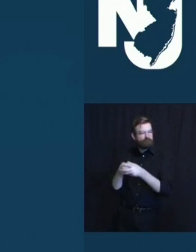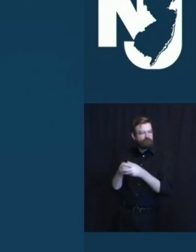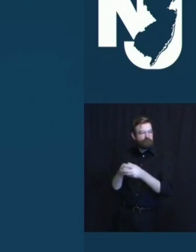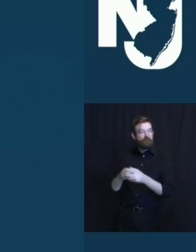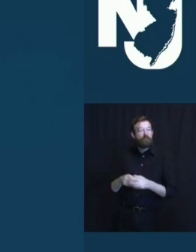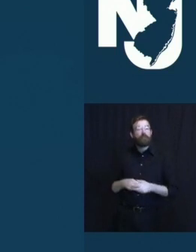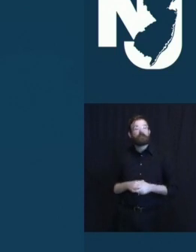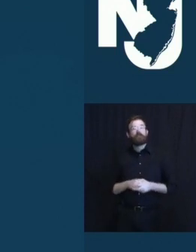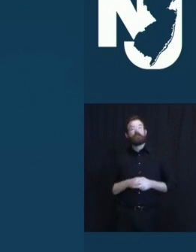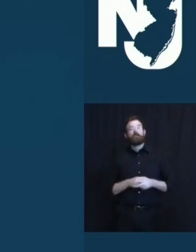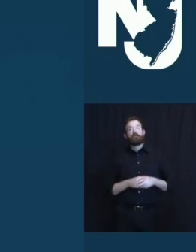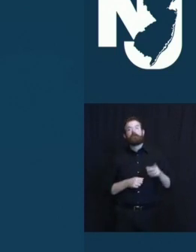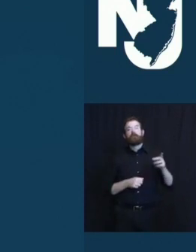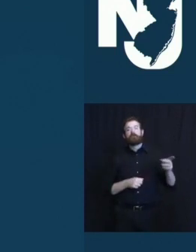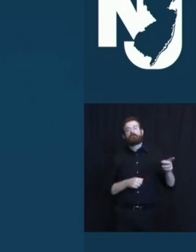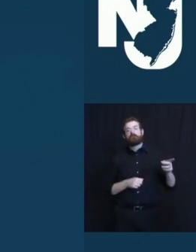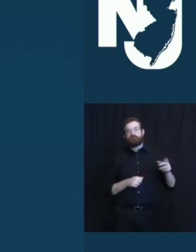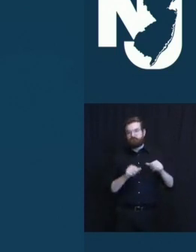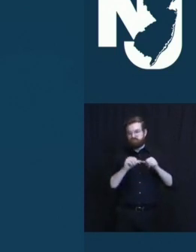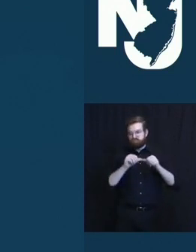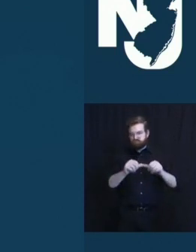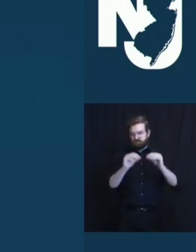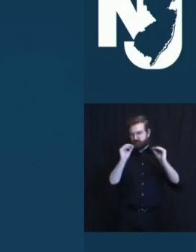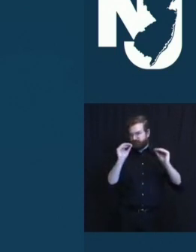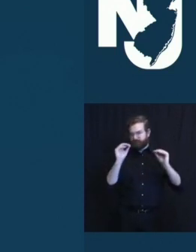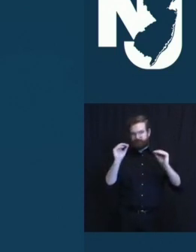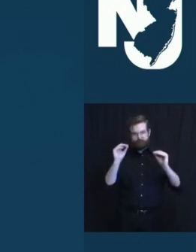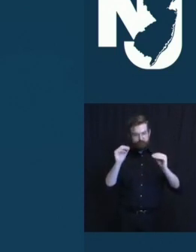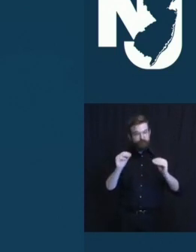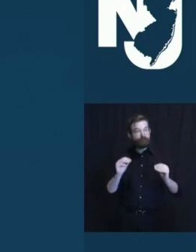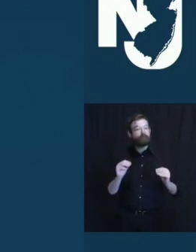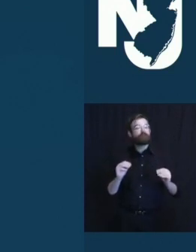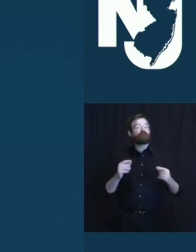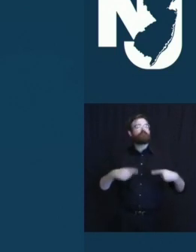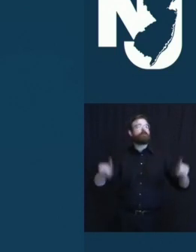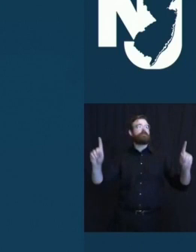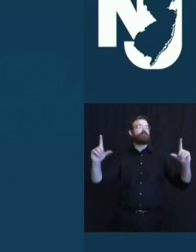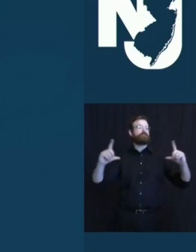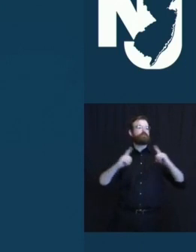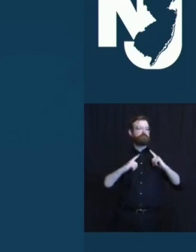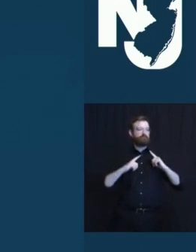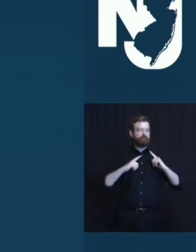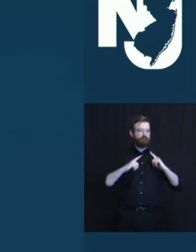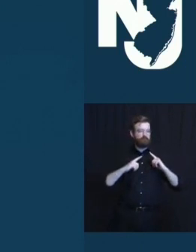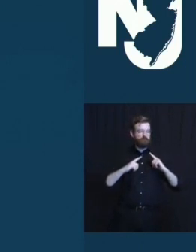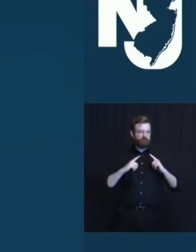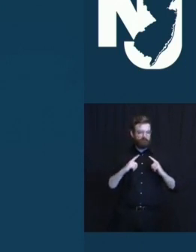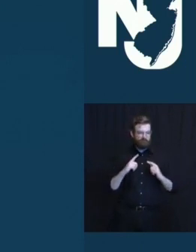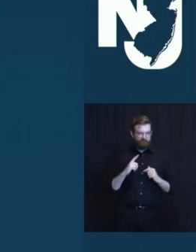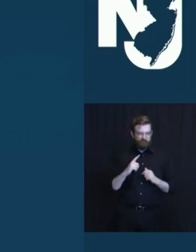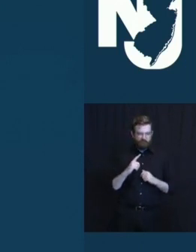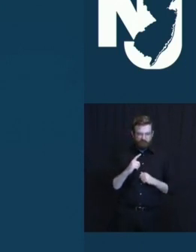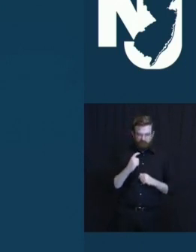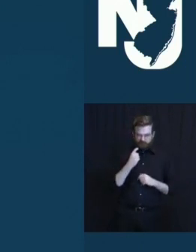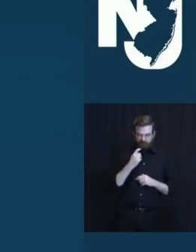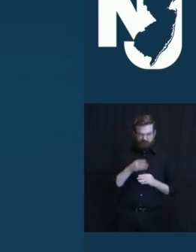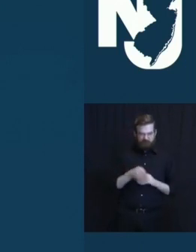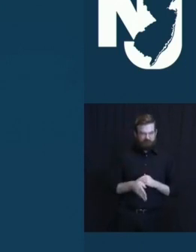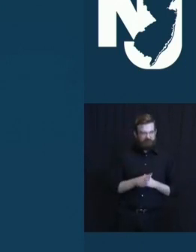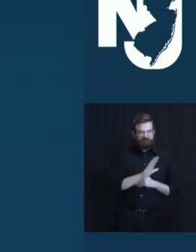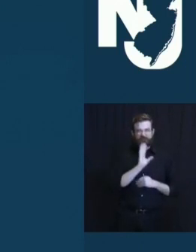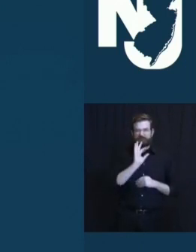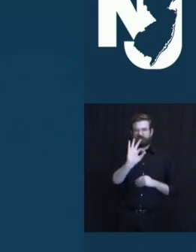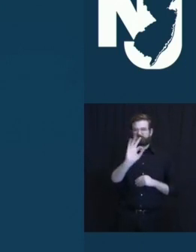An endowed scholarship in his name is a lasting legacy of his time at Drew. Arnie was a true pioneer in the life sciences. He wrote